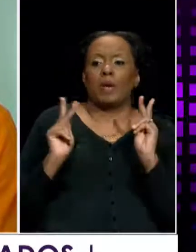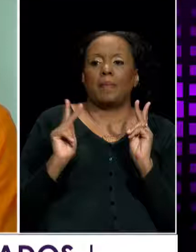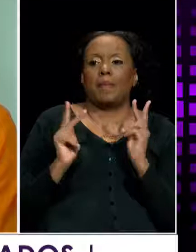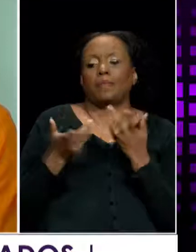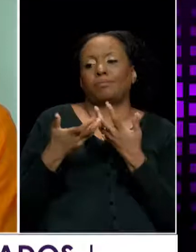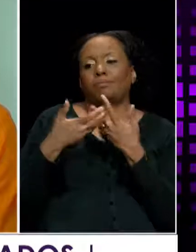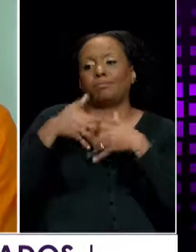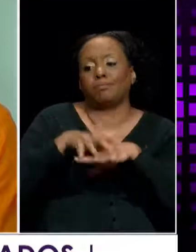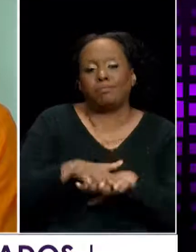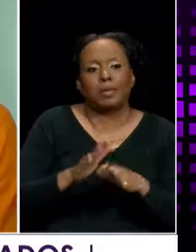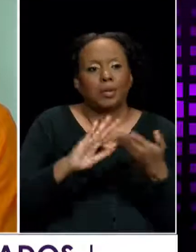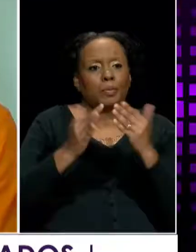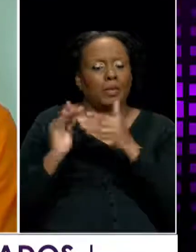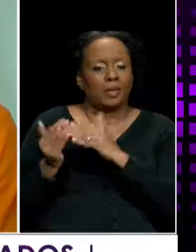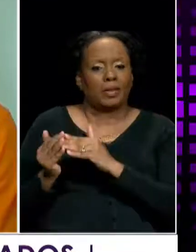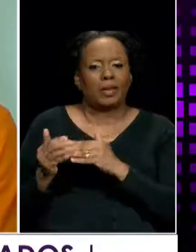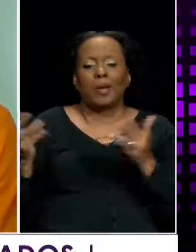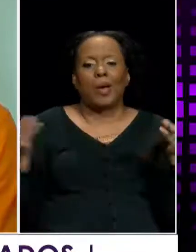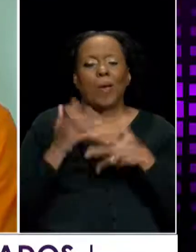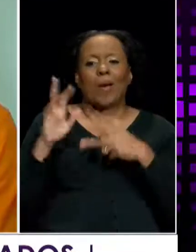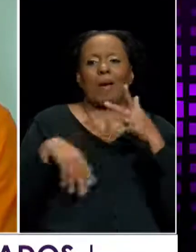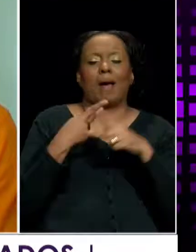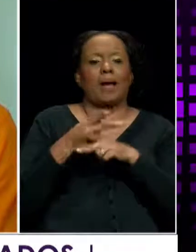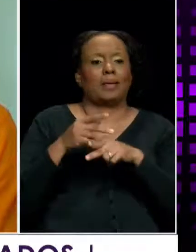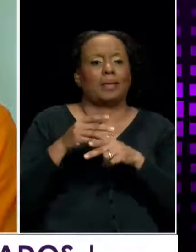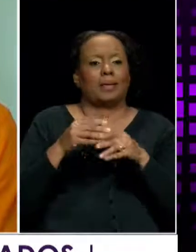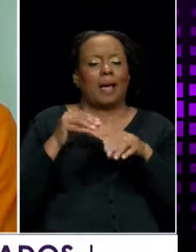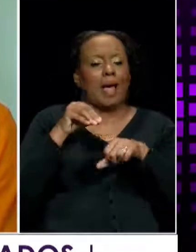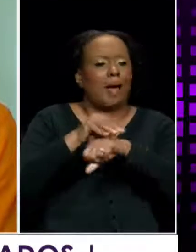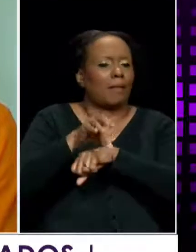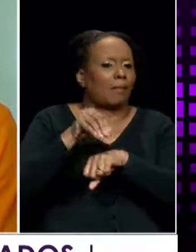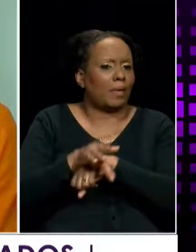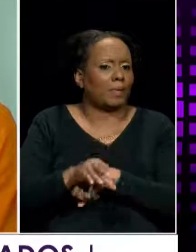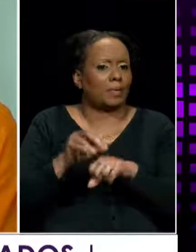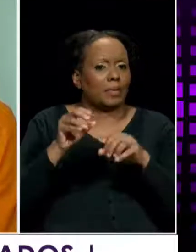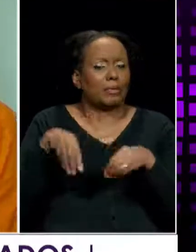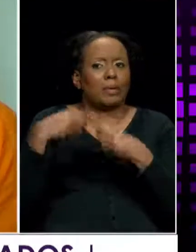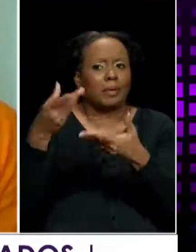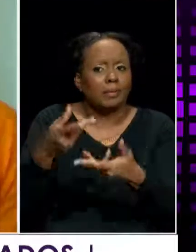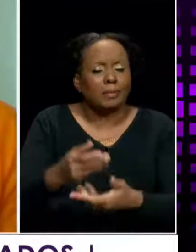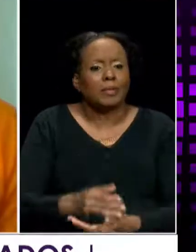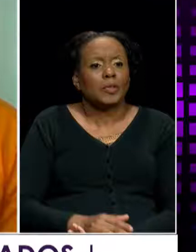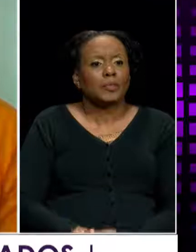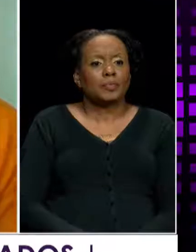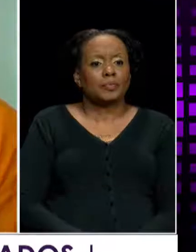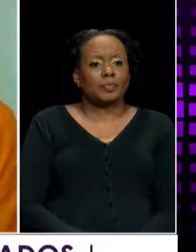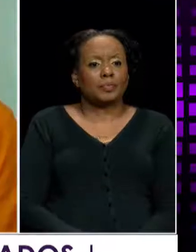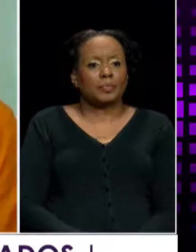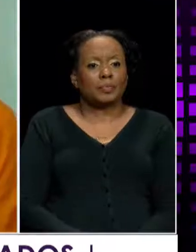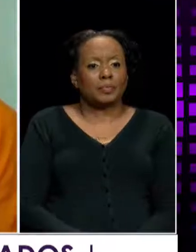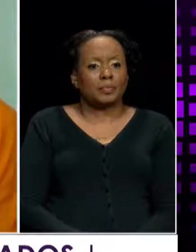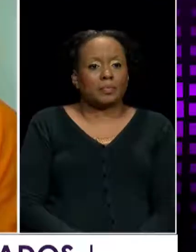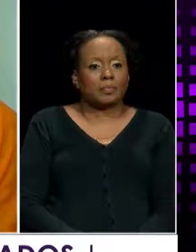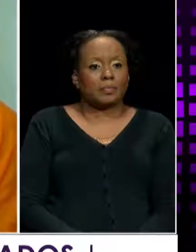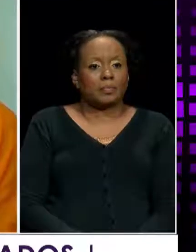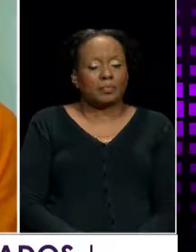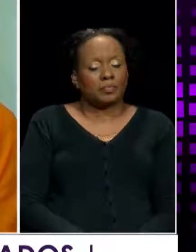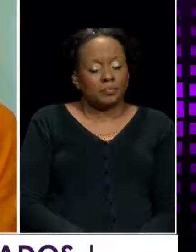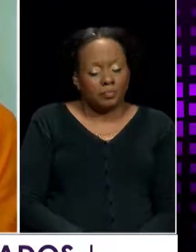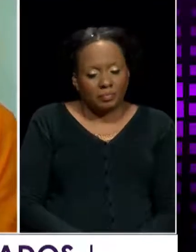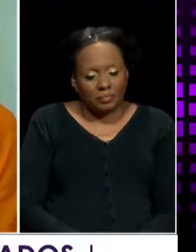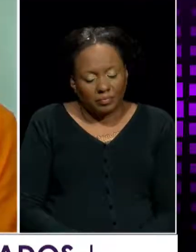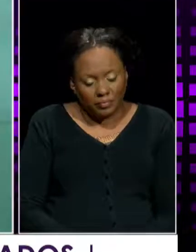need to provide so that we can develop them in a wholesome way? Okay, thank you, Pierre. Good evening to all